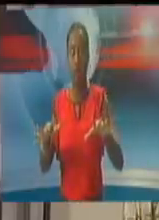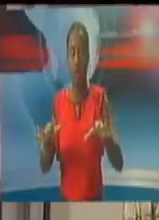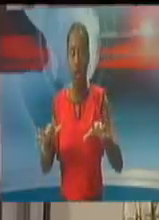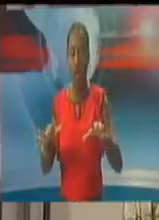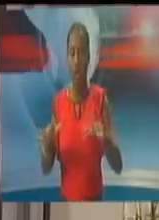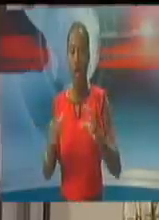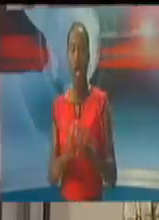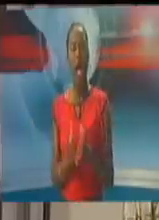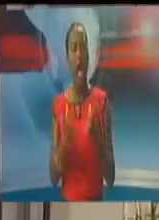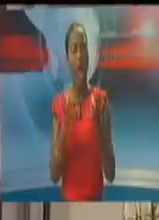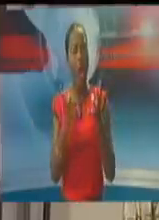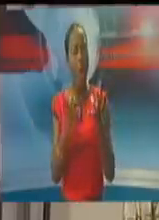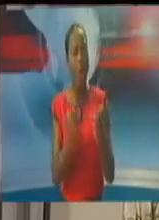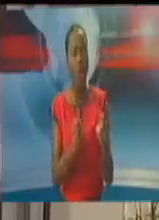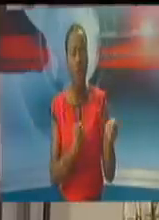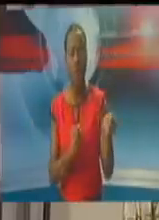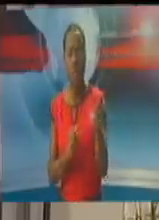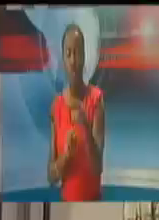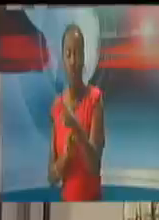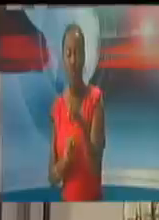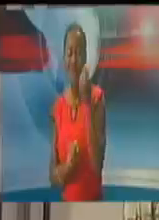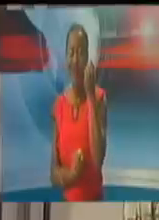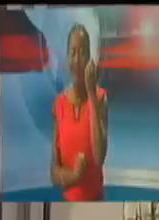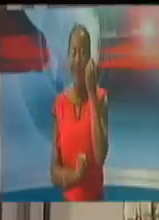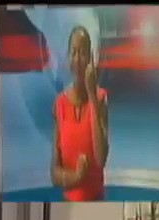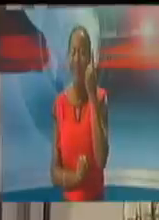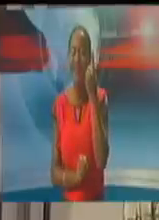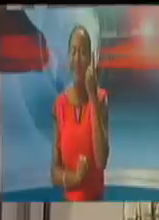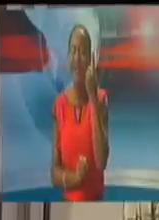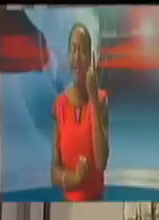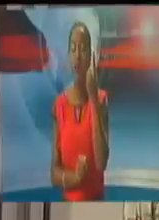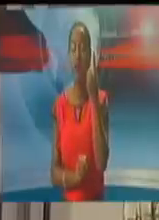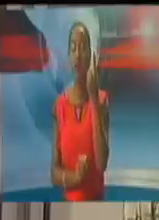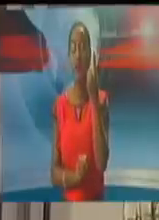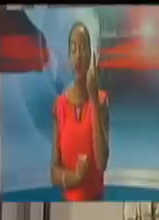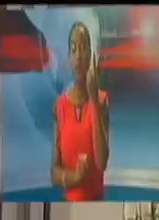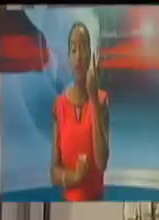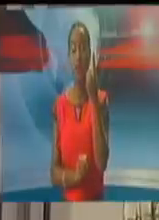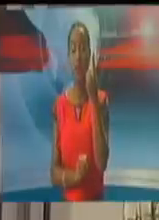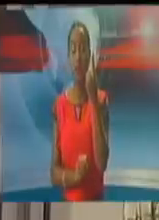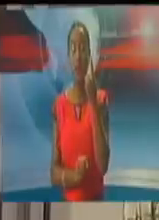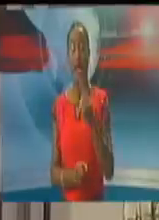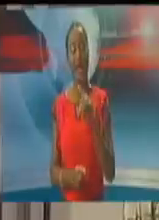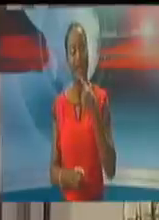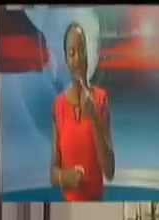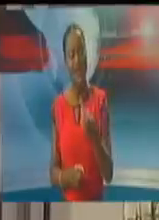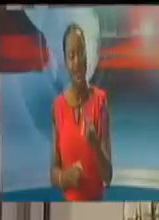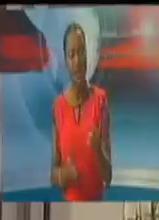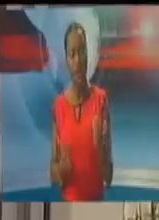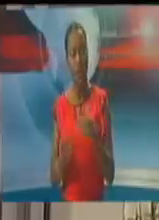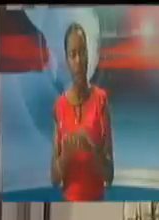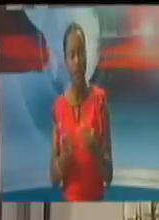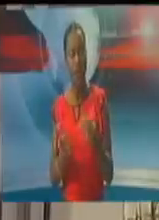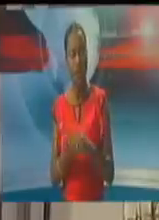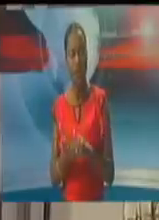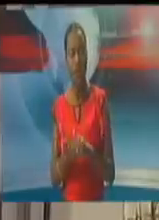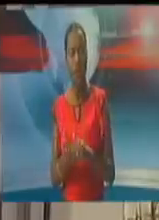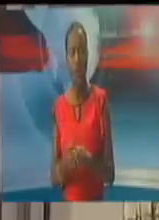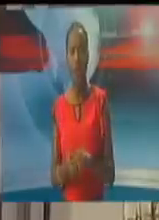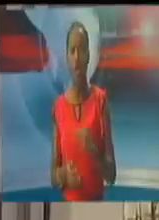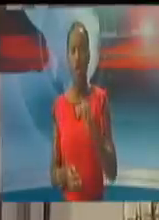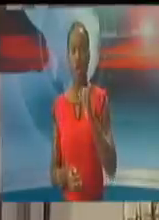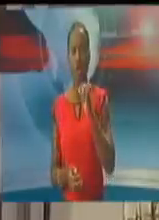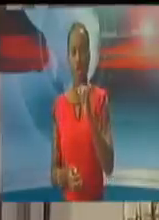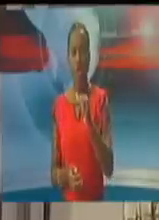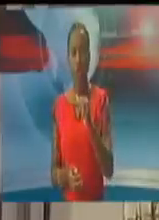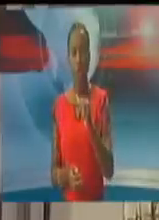point that I think we should get in Trinidad and Tobago, and we have been saying this, don't misinterpret